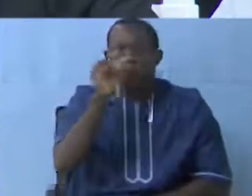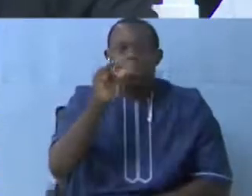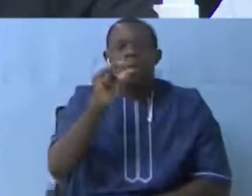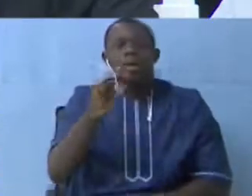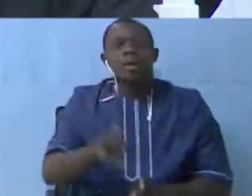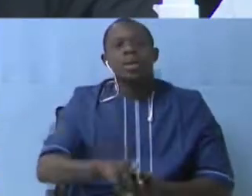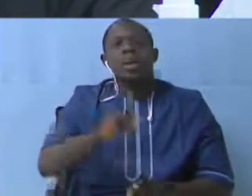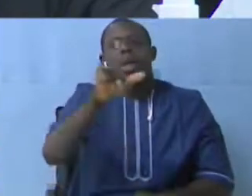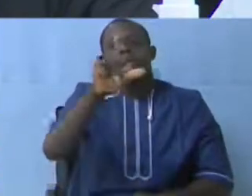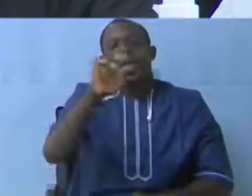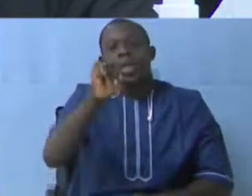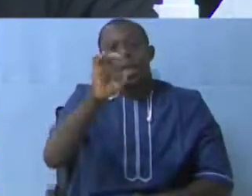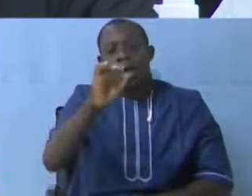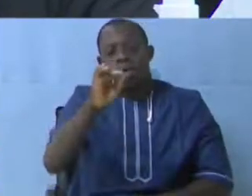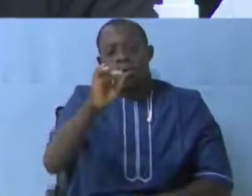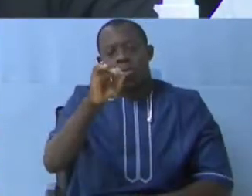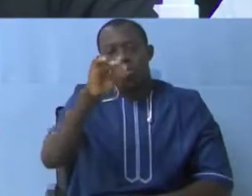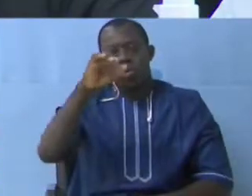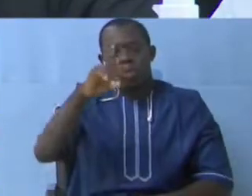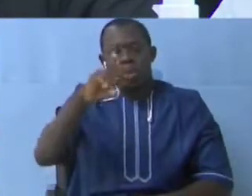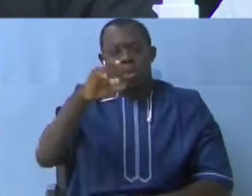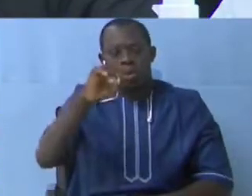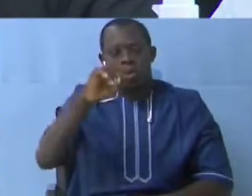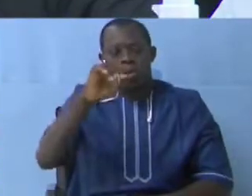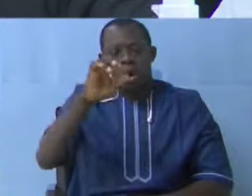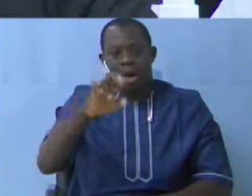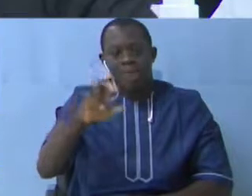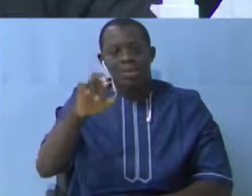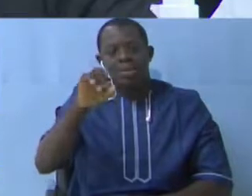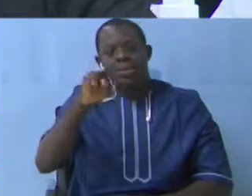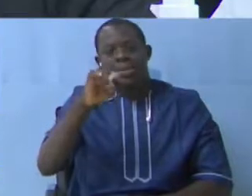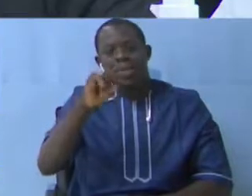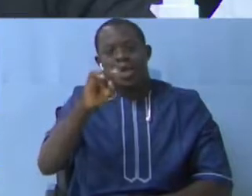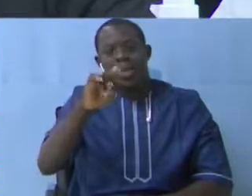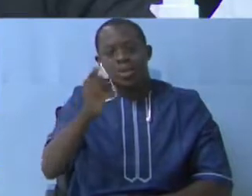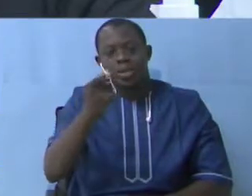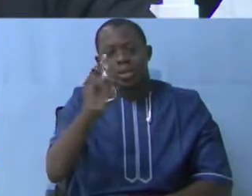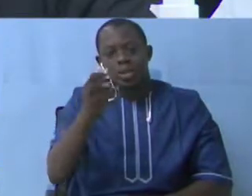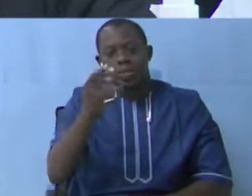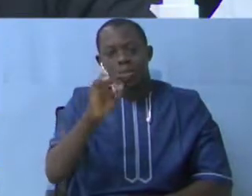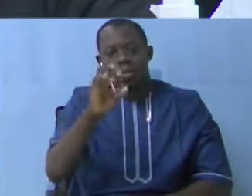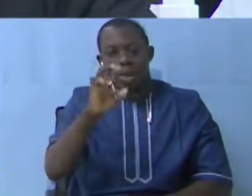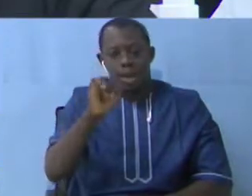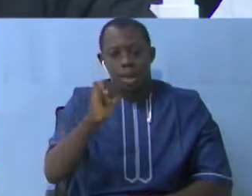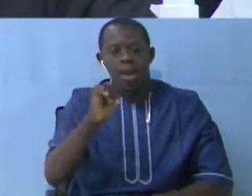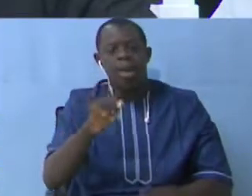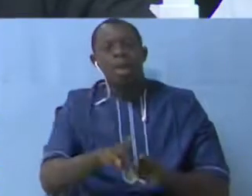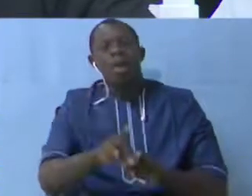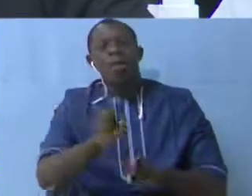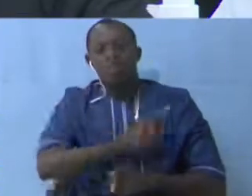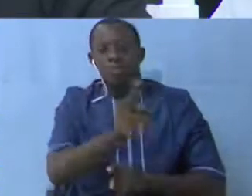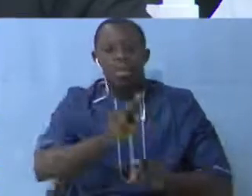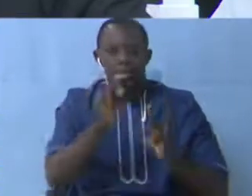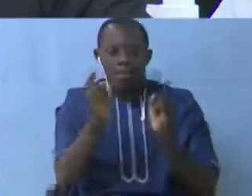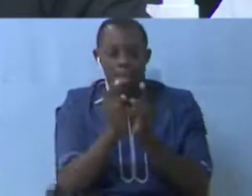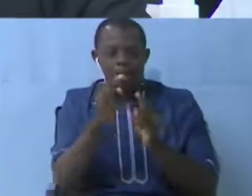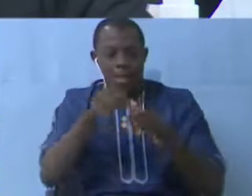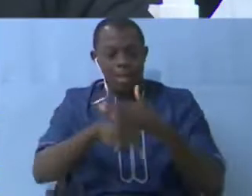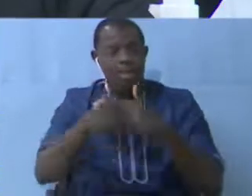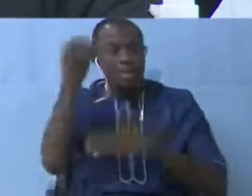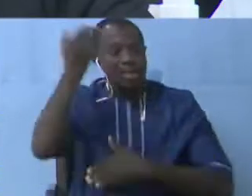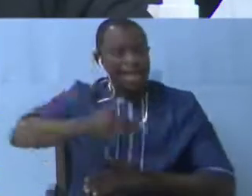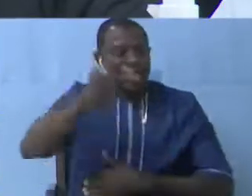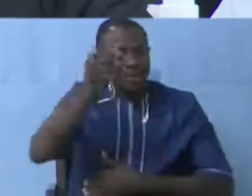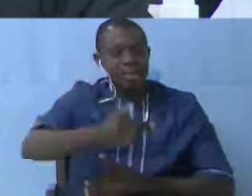ma jëlante ak koo xam ne ni nag da bokk sant di Leopold Senghor. We met in Geneva in